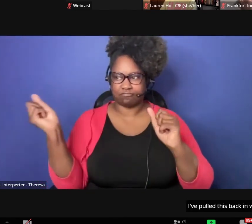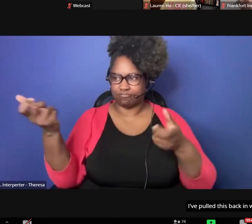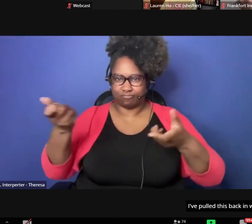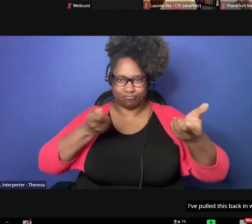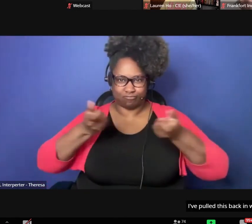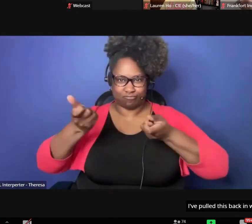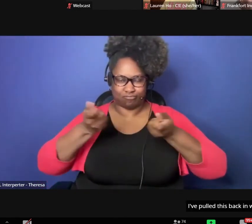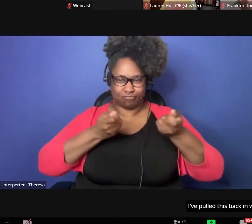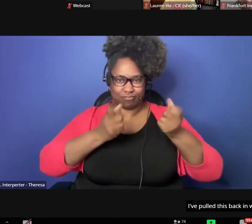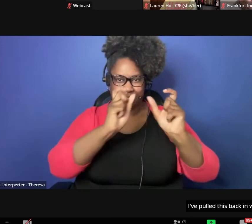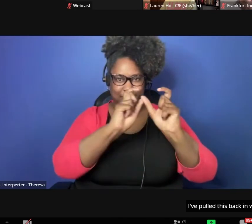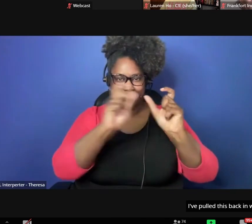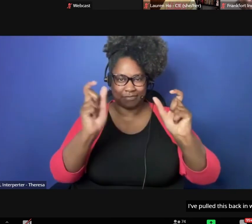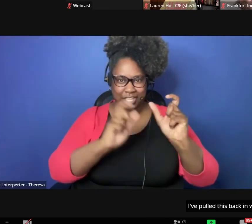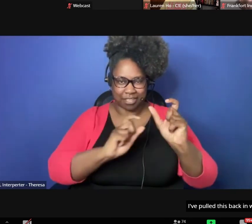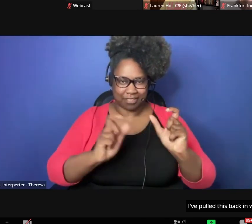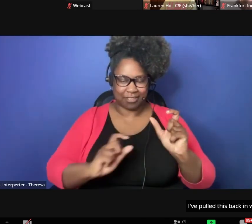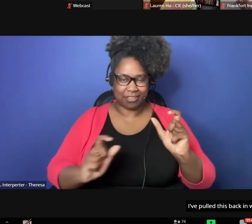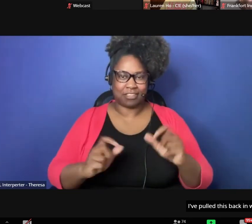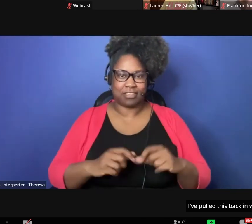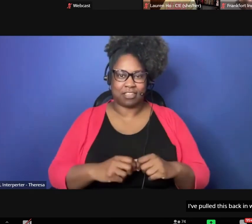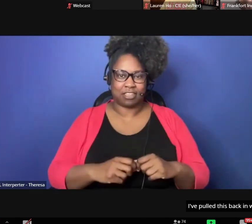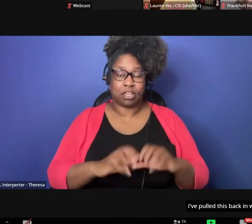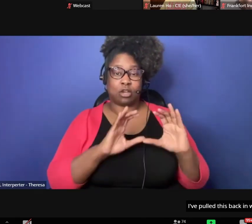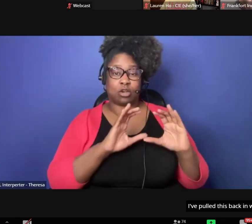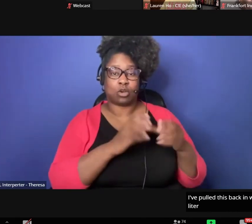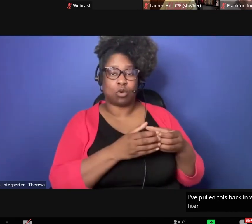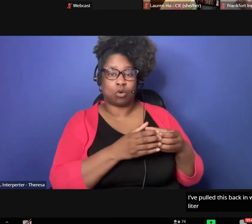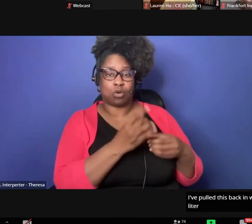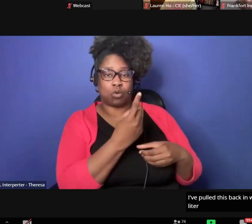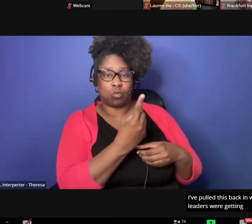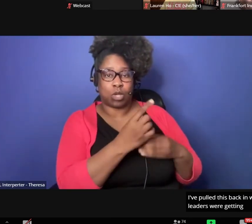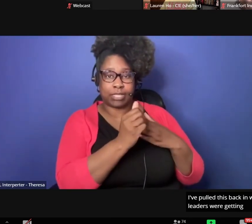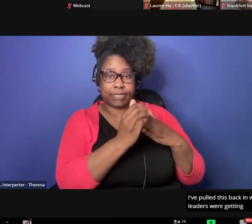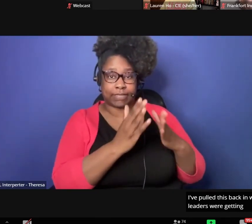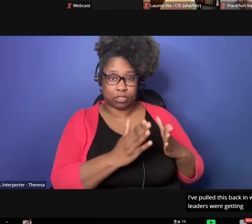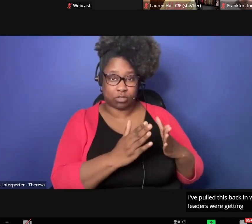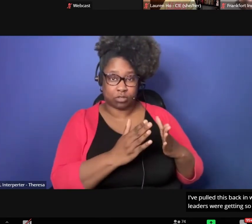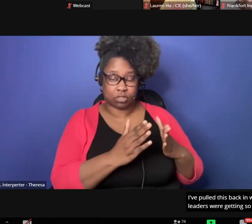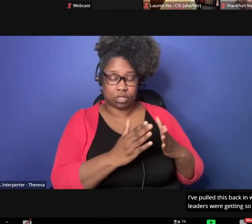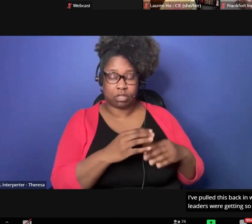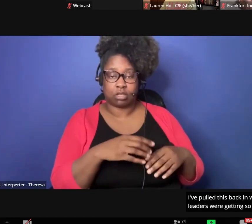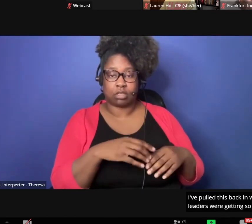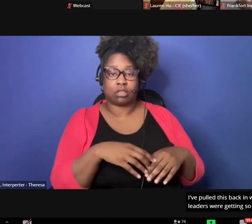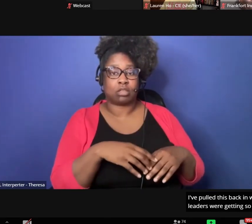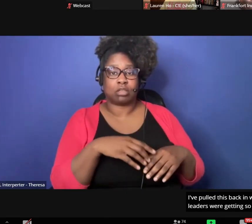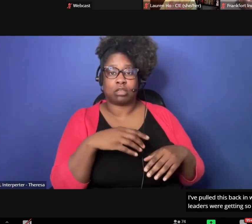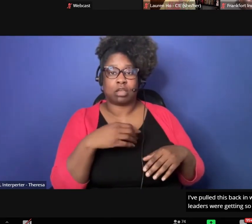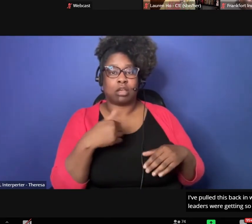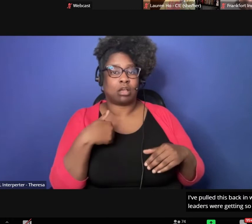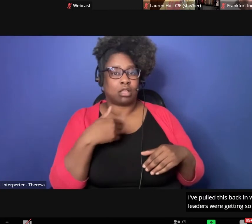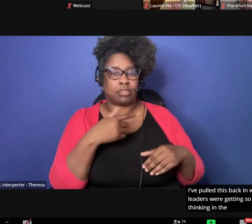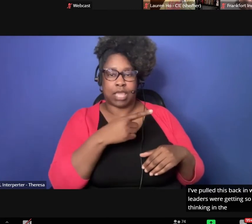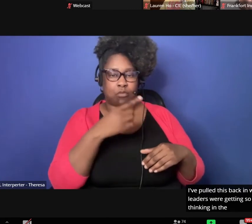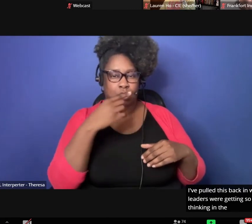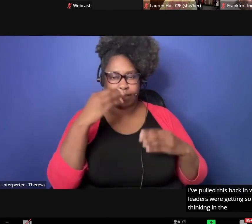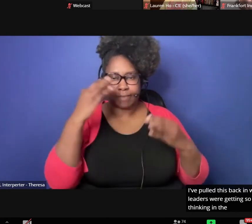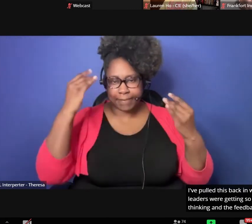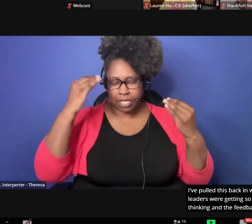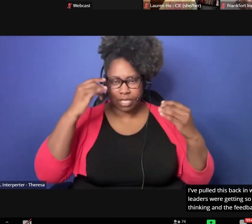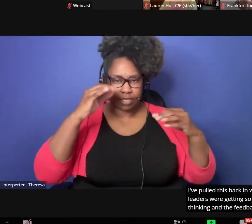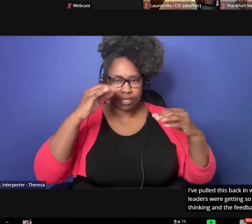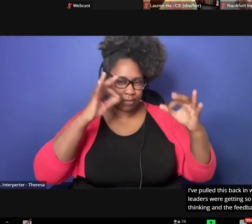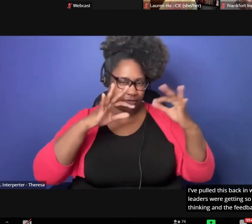that the cohort 1 leaders were getting so much from, I'm sure, the thinking and the feedback in the